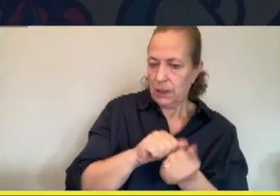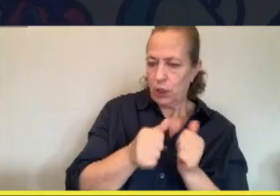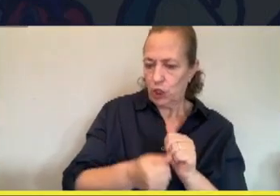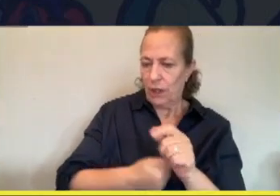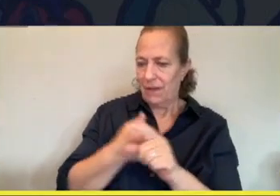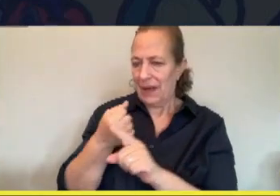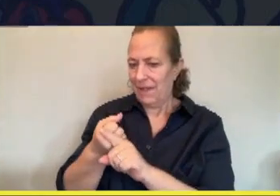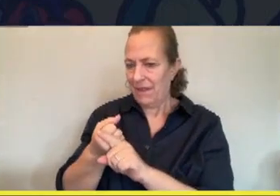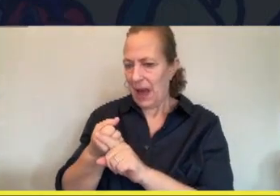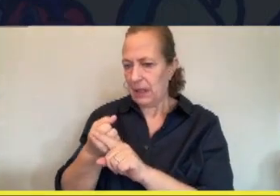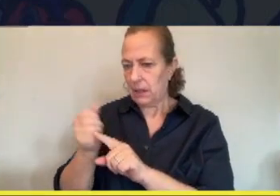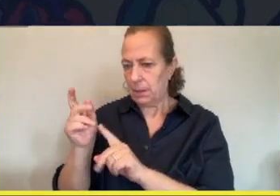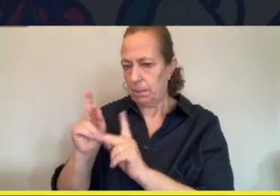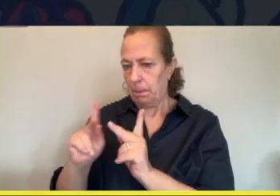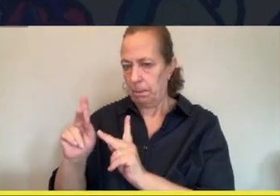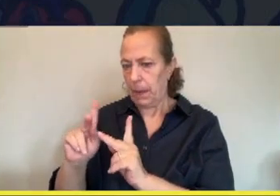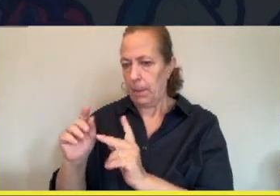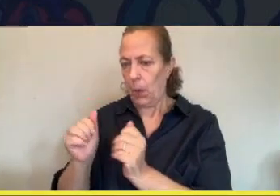Anybody can take that.